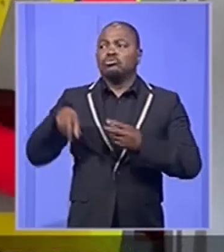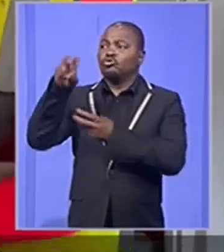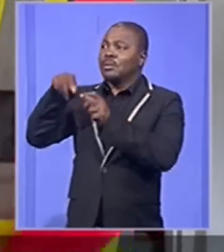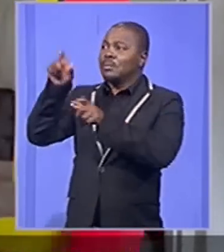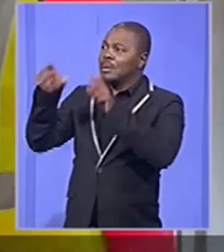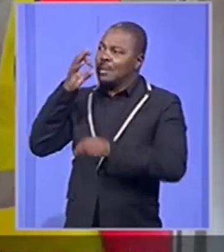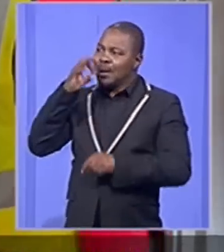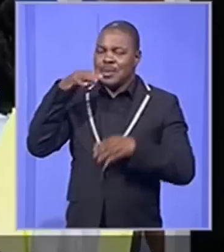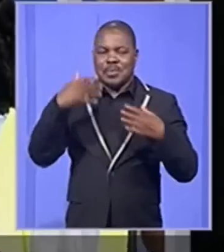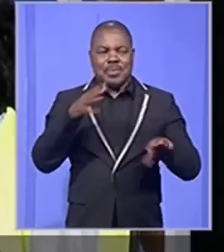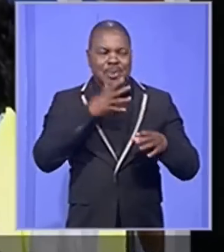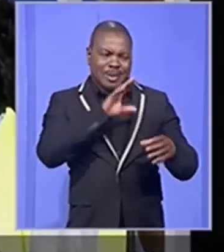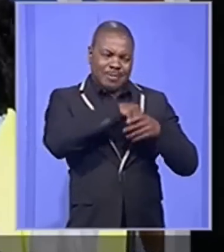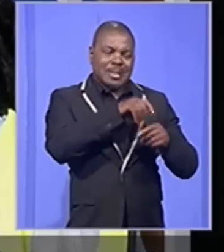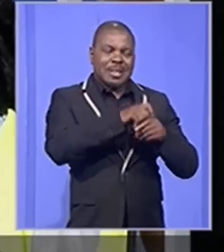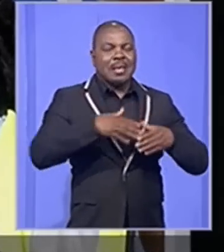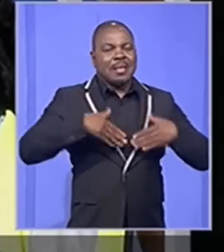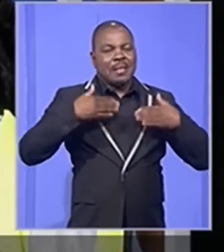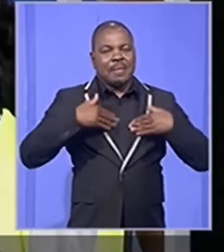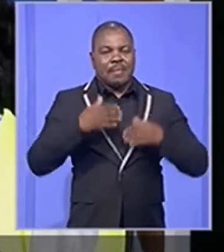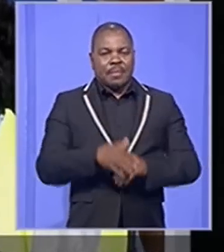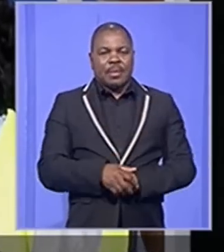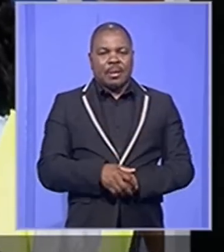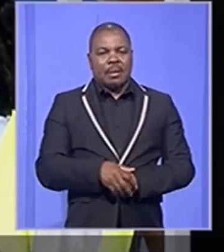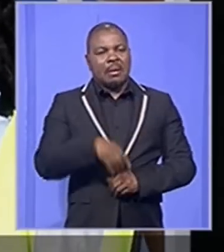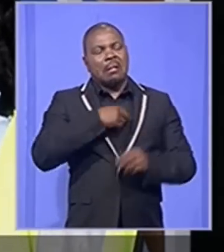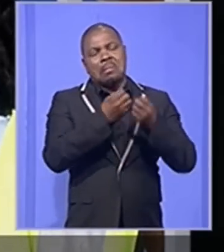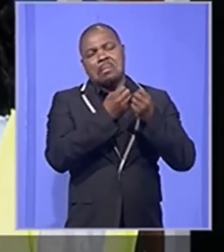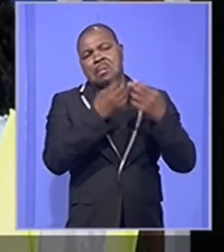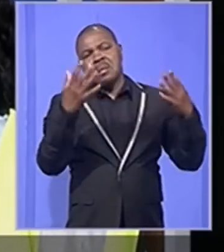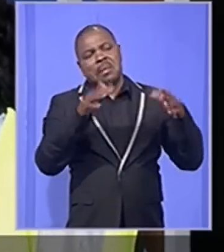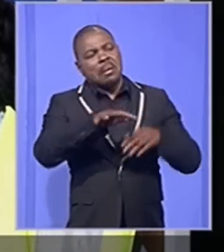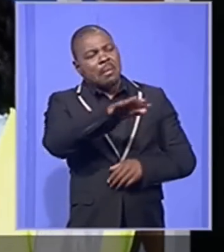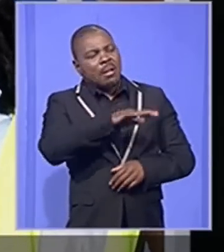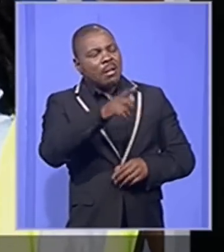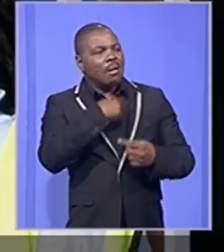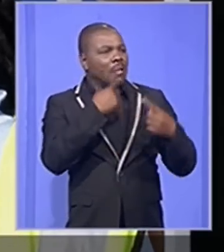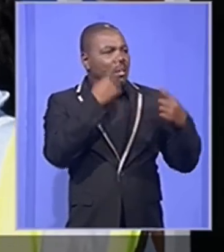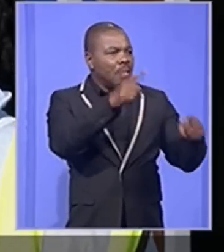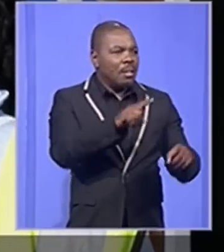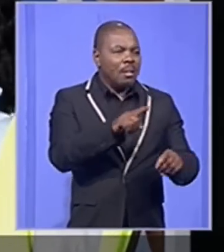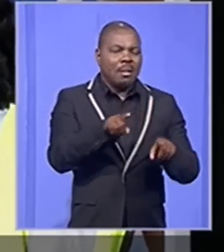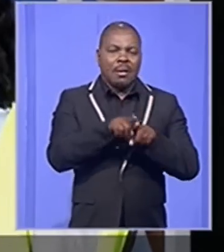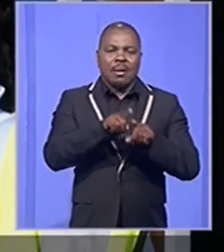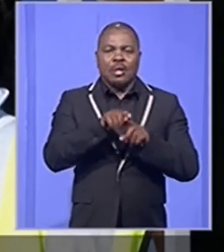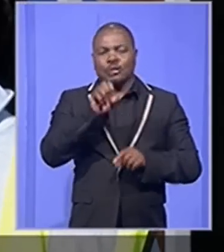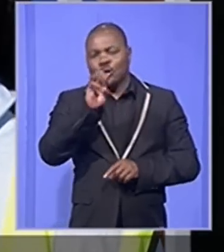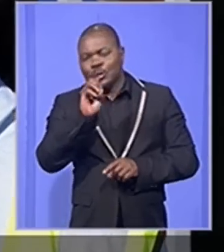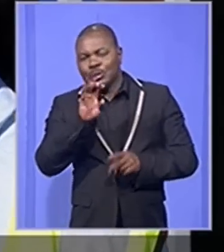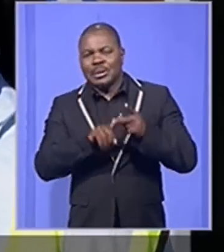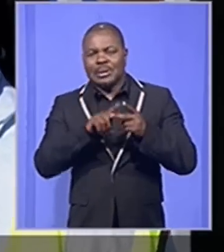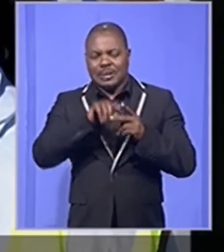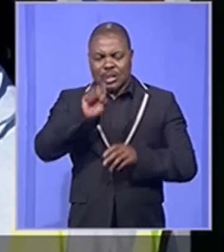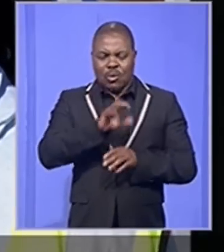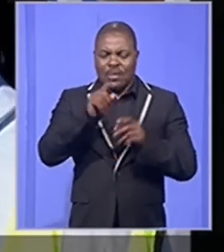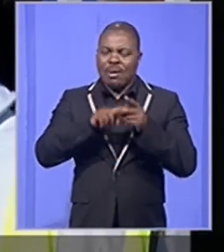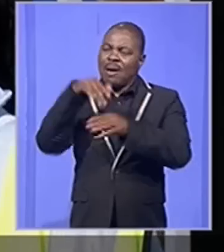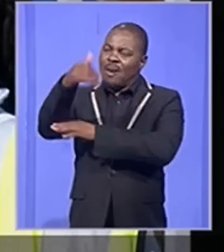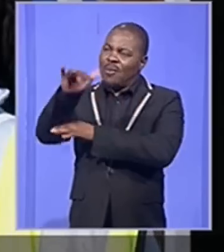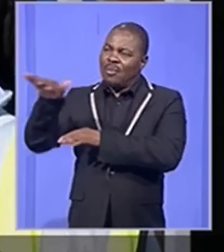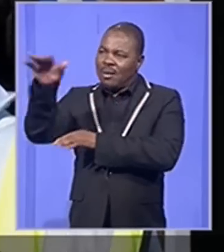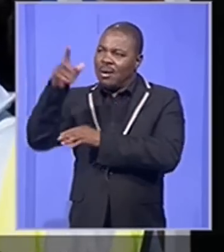maetong a bona. I've visited a lot of places, you name the Soweto and other places, even outside the country, but